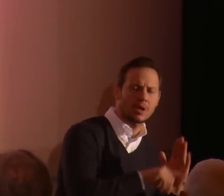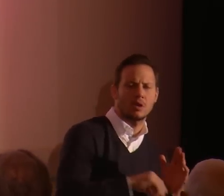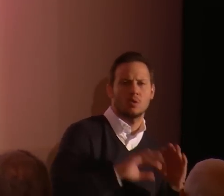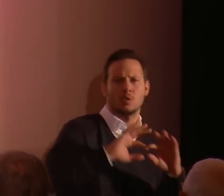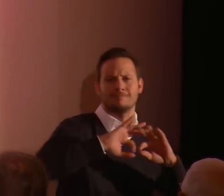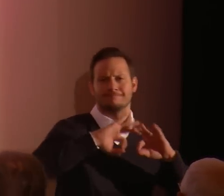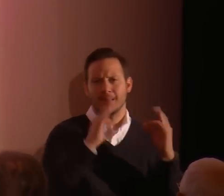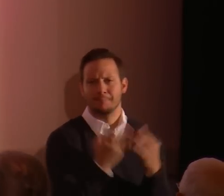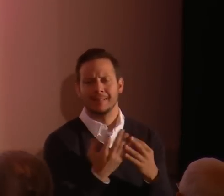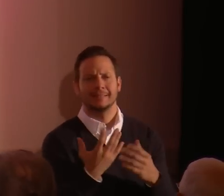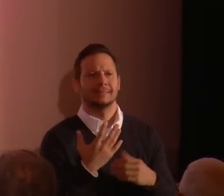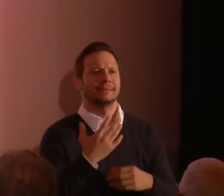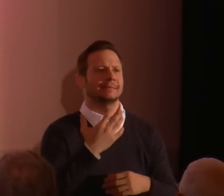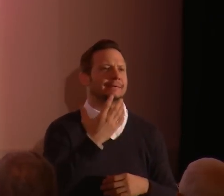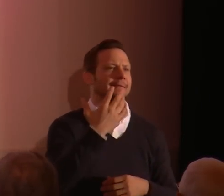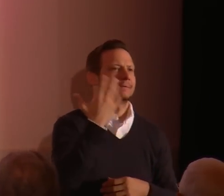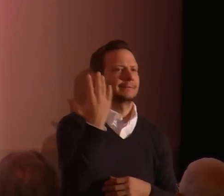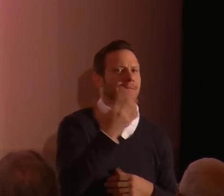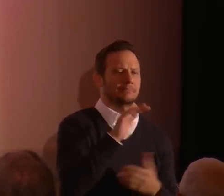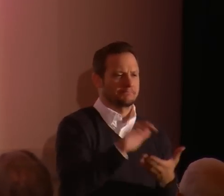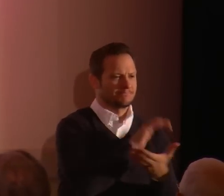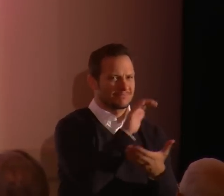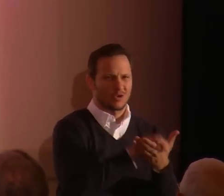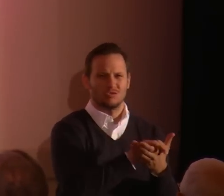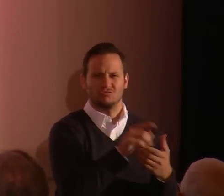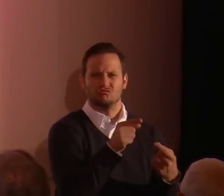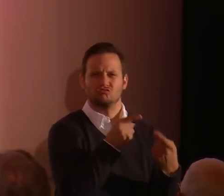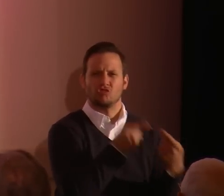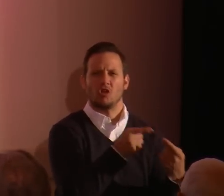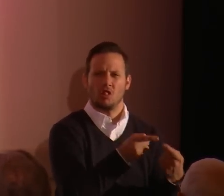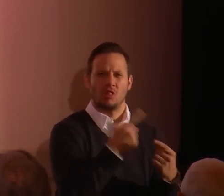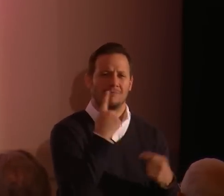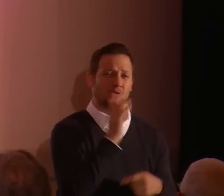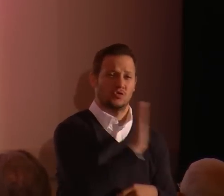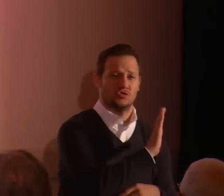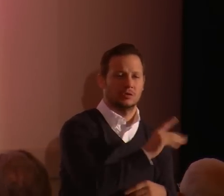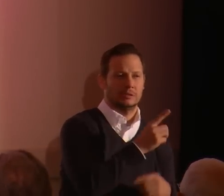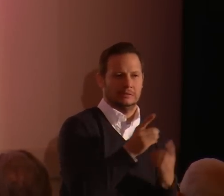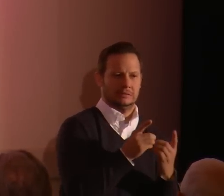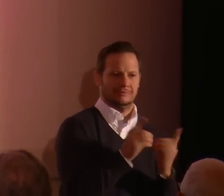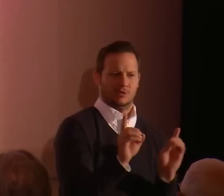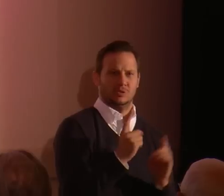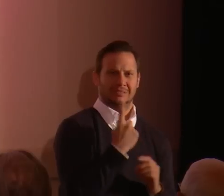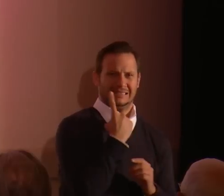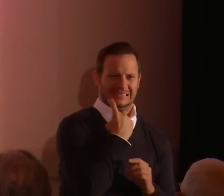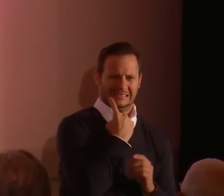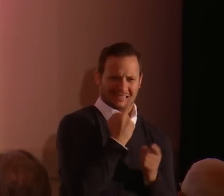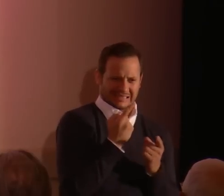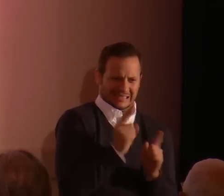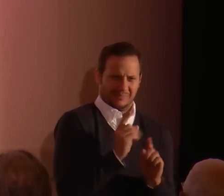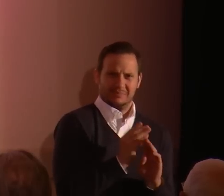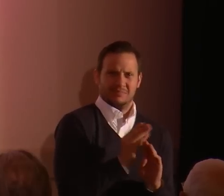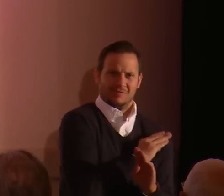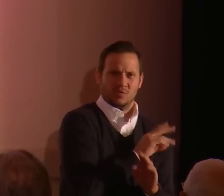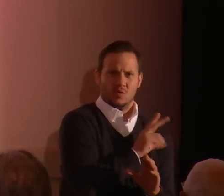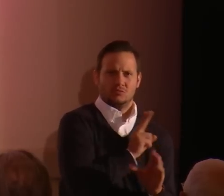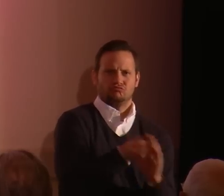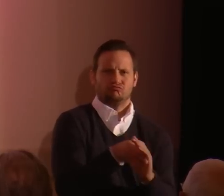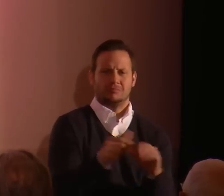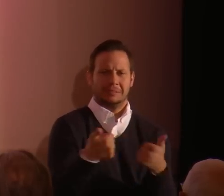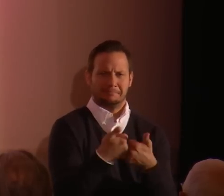family, even a little bit about marital struggles that were happening for her as she'd had a divorce that had been finalized just days before coming into the